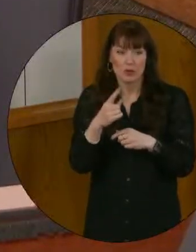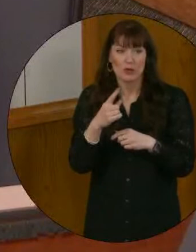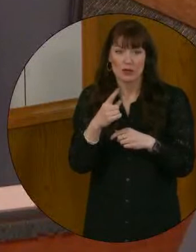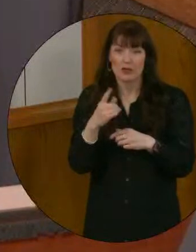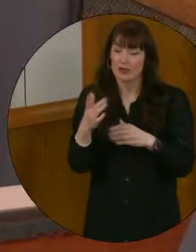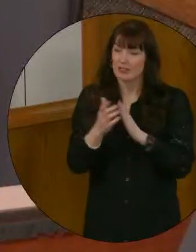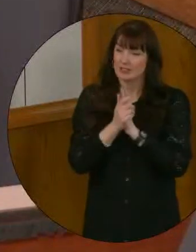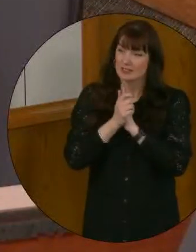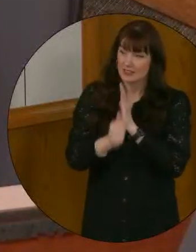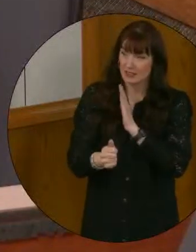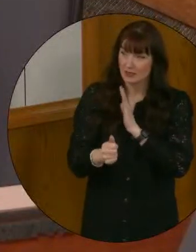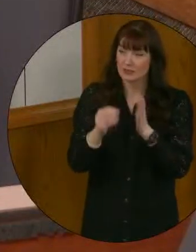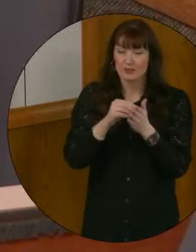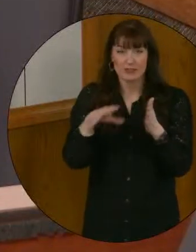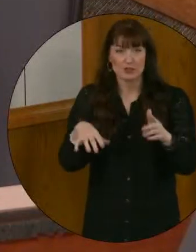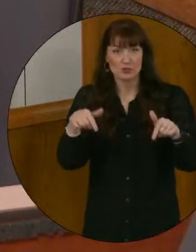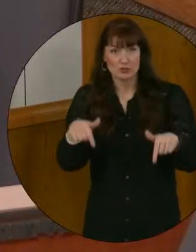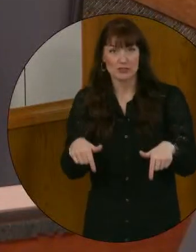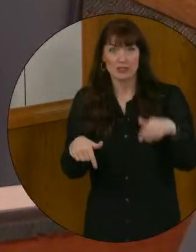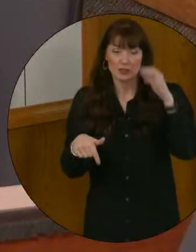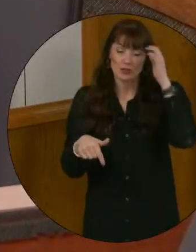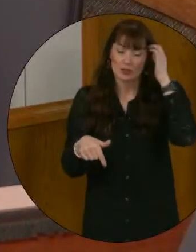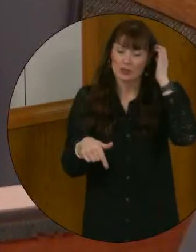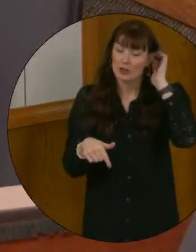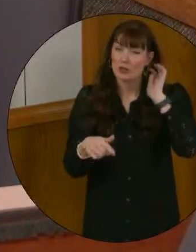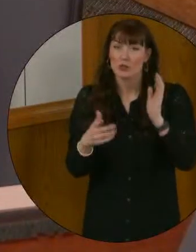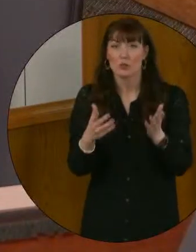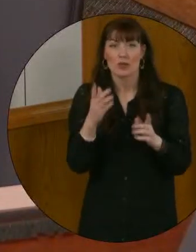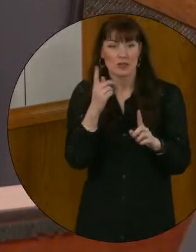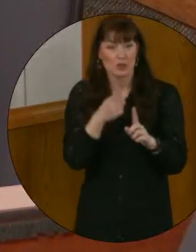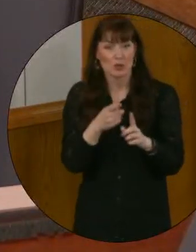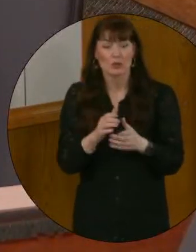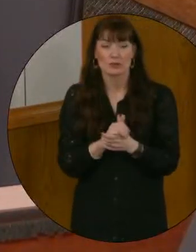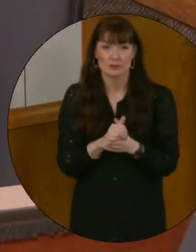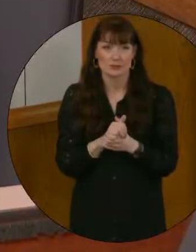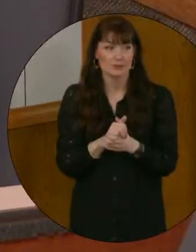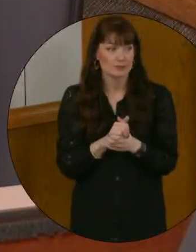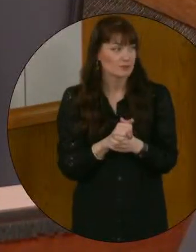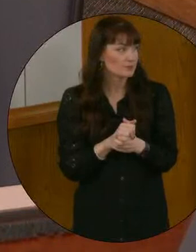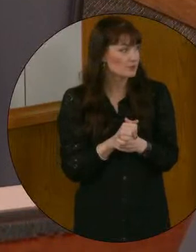the talent of our students into what they are. So it's